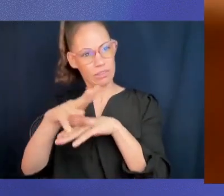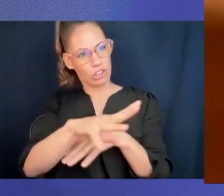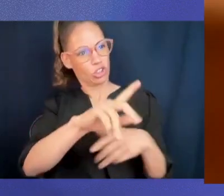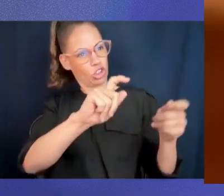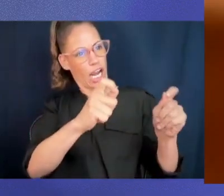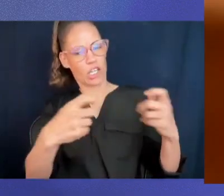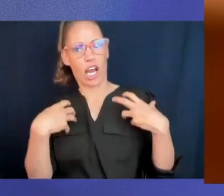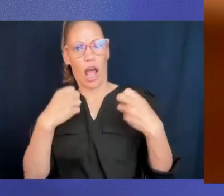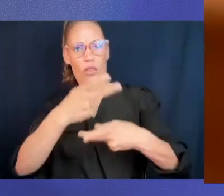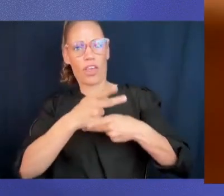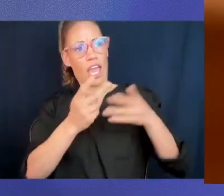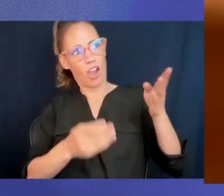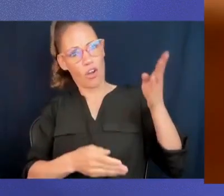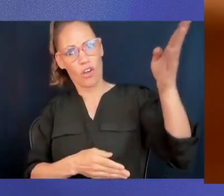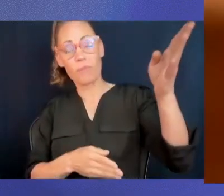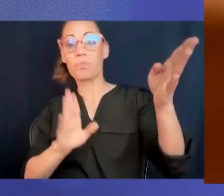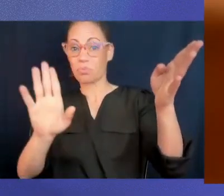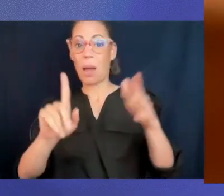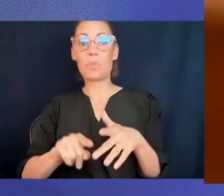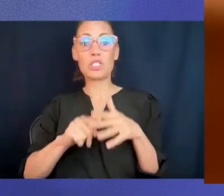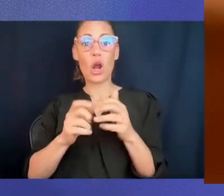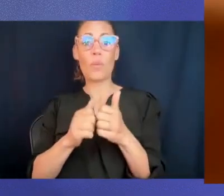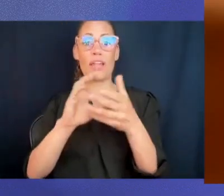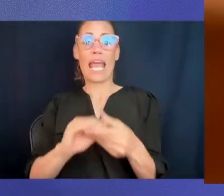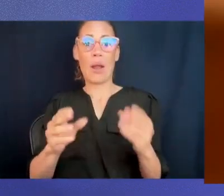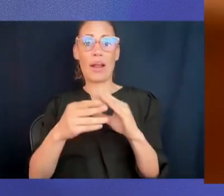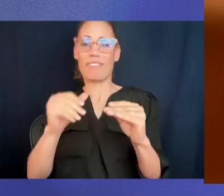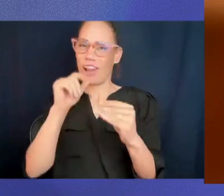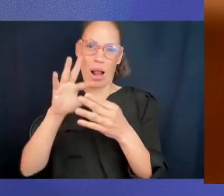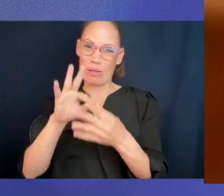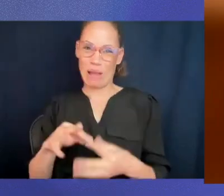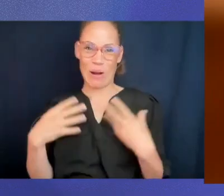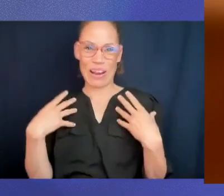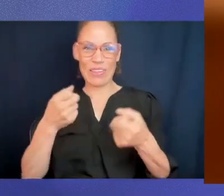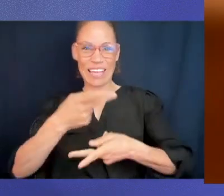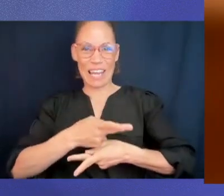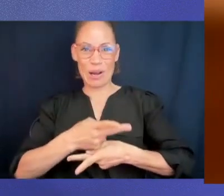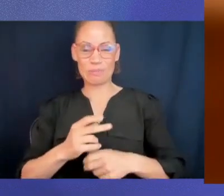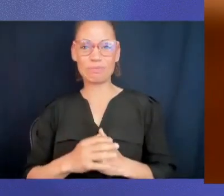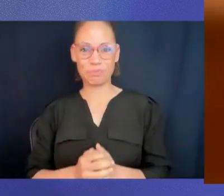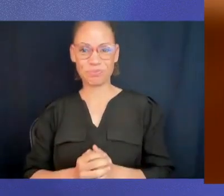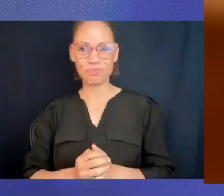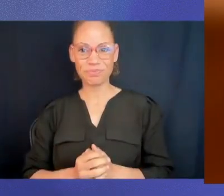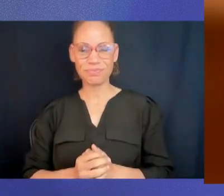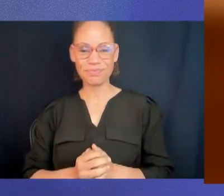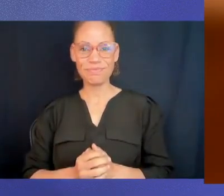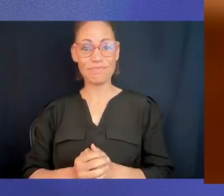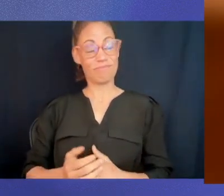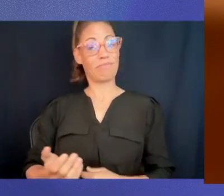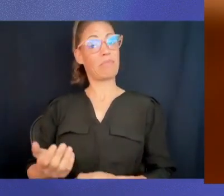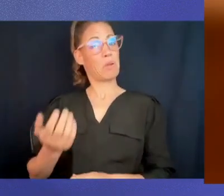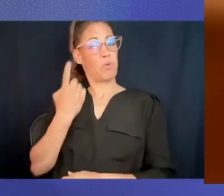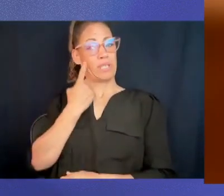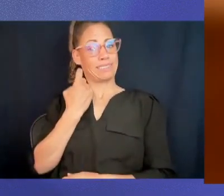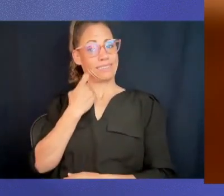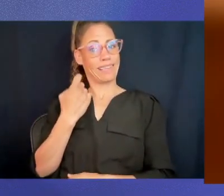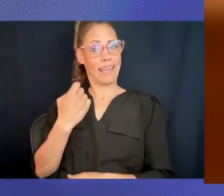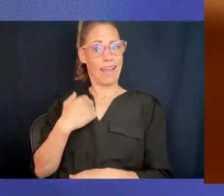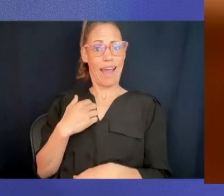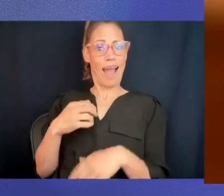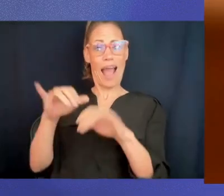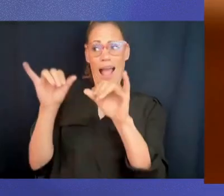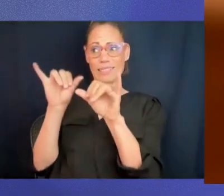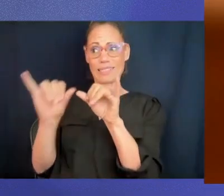little bit of narrative, not about healthcare. So I stayed in a hotel recently. It